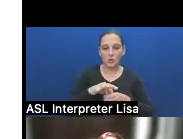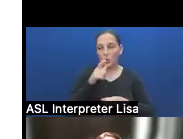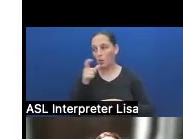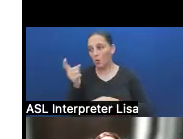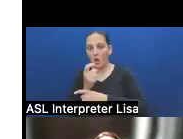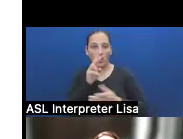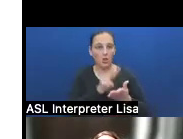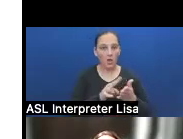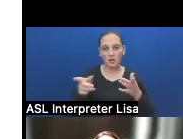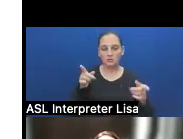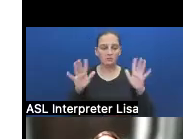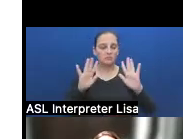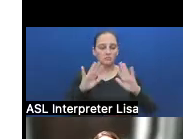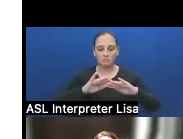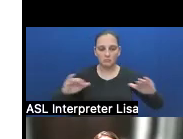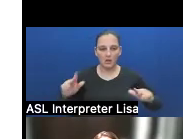going to happen.